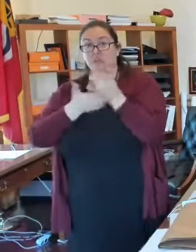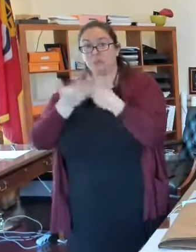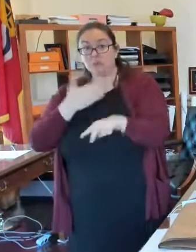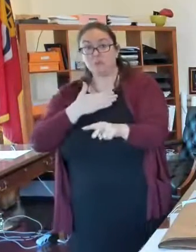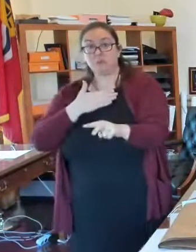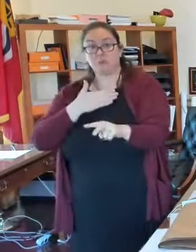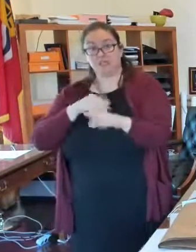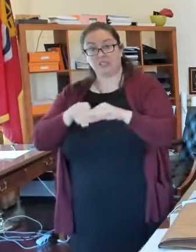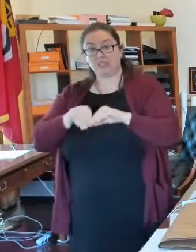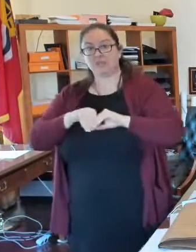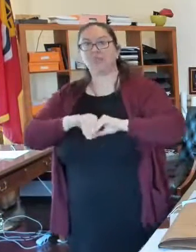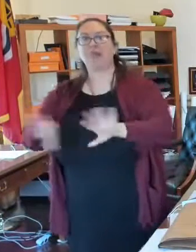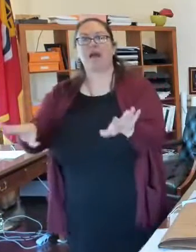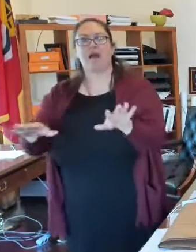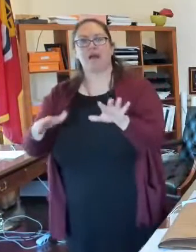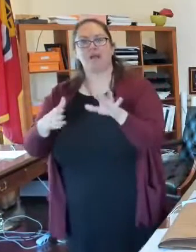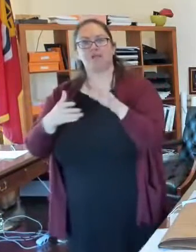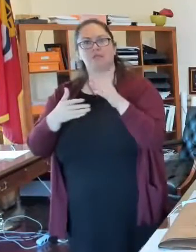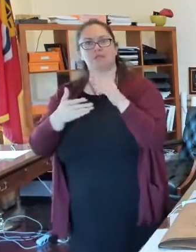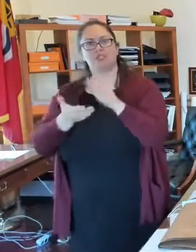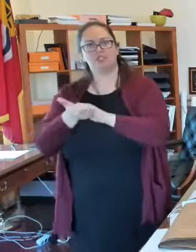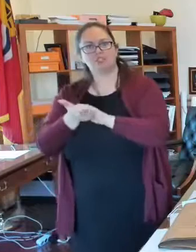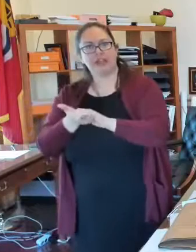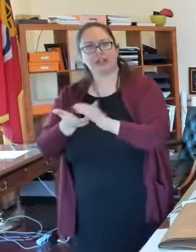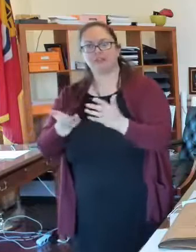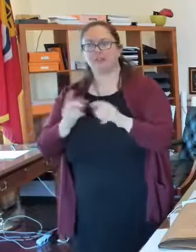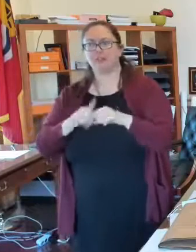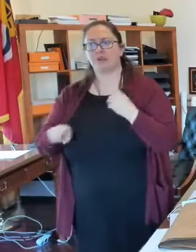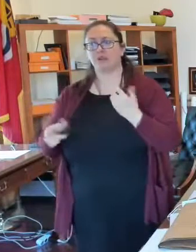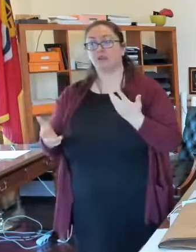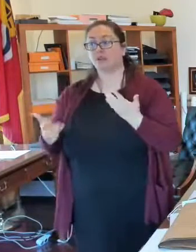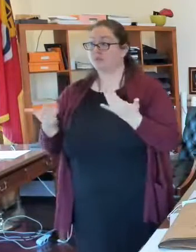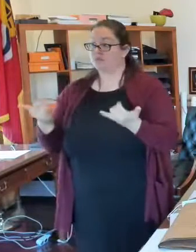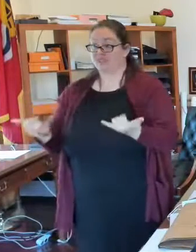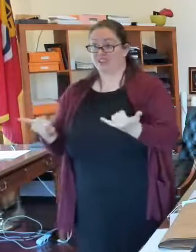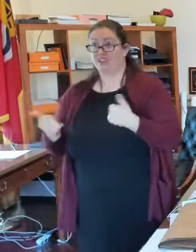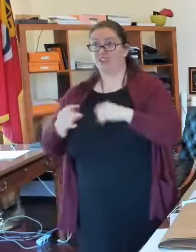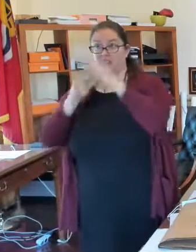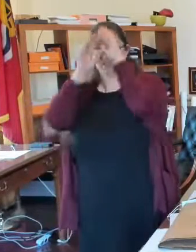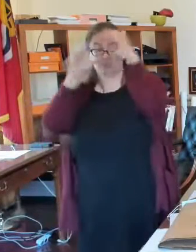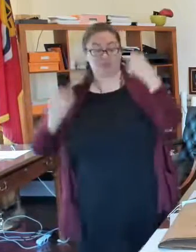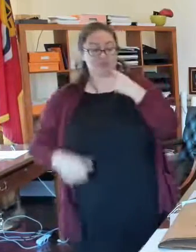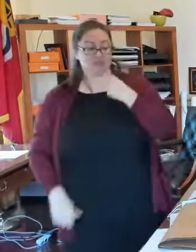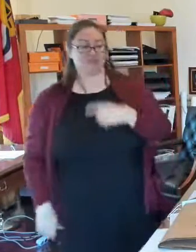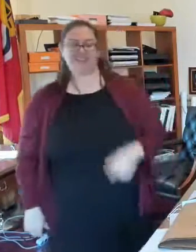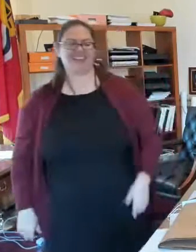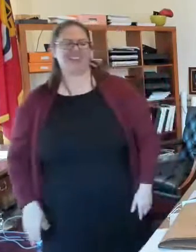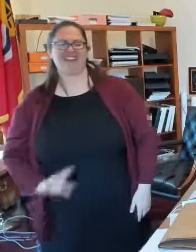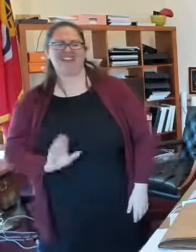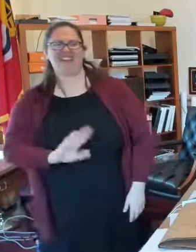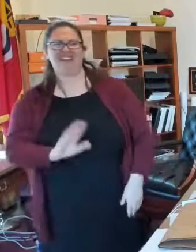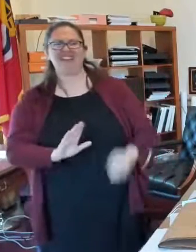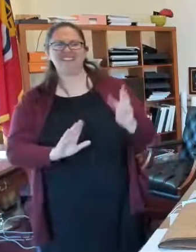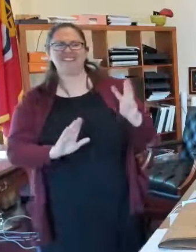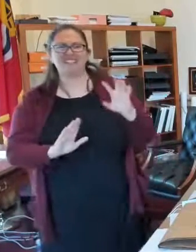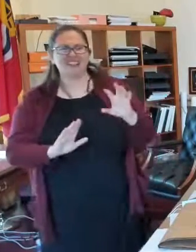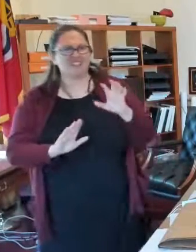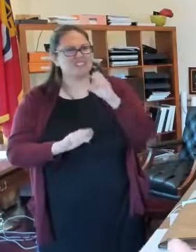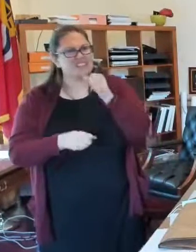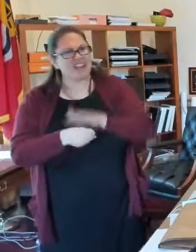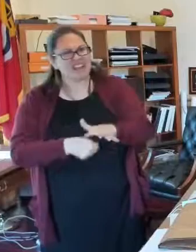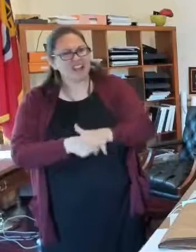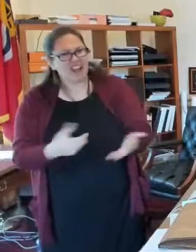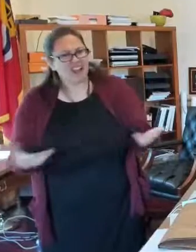very soon. That's the controversy, is that the president has made a statement that he believes that check should be more. I